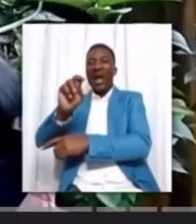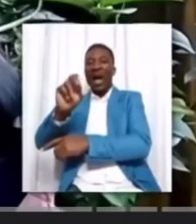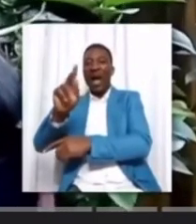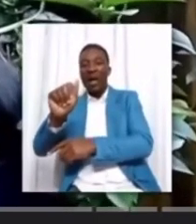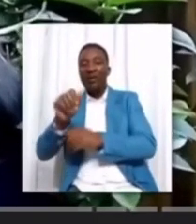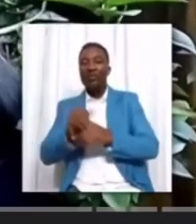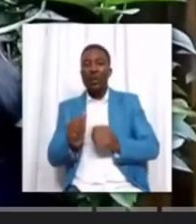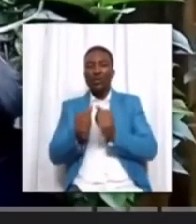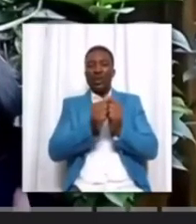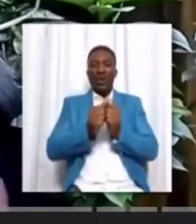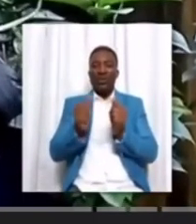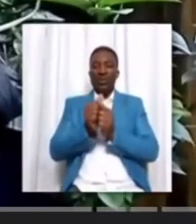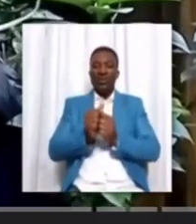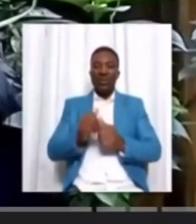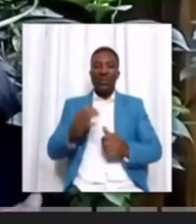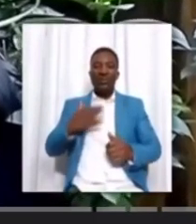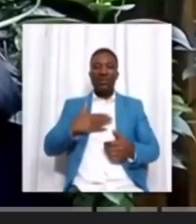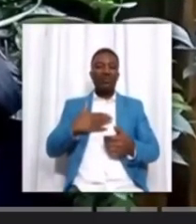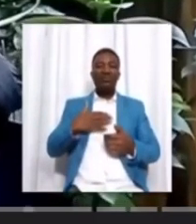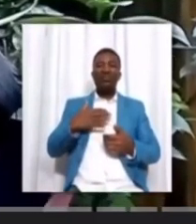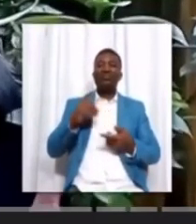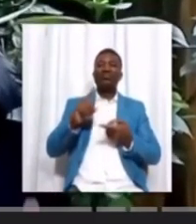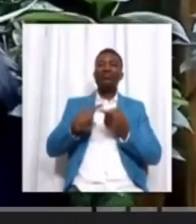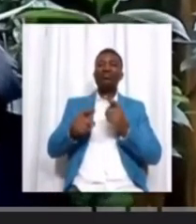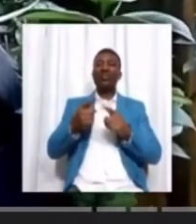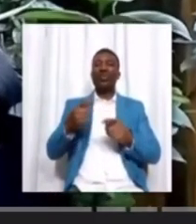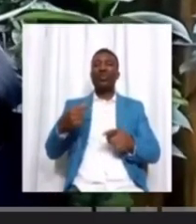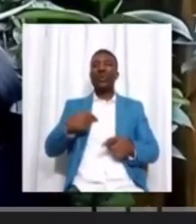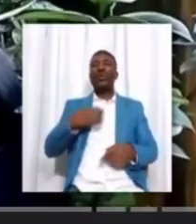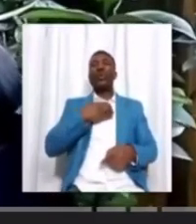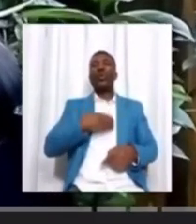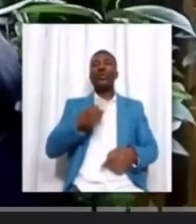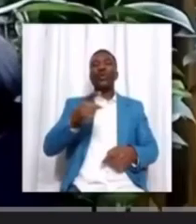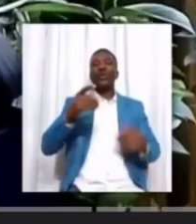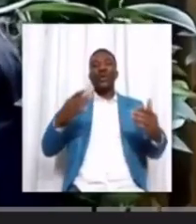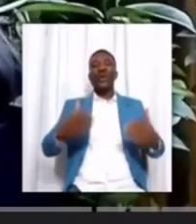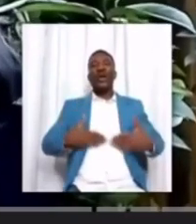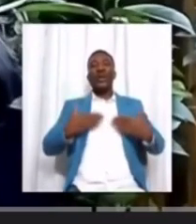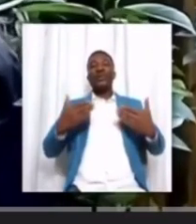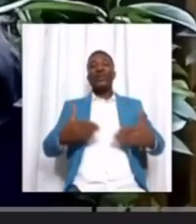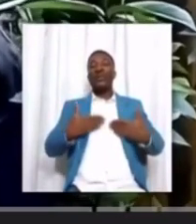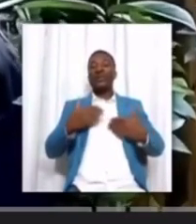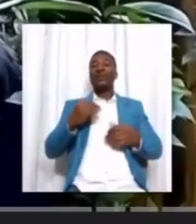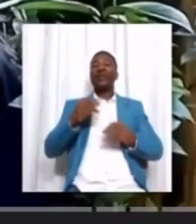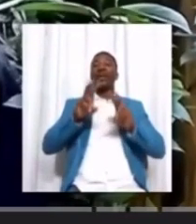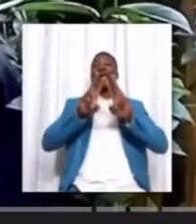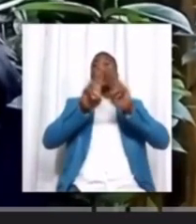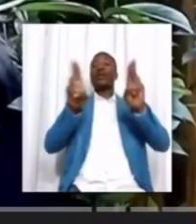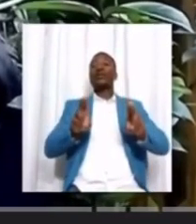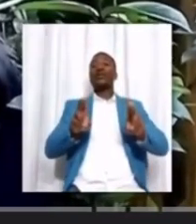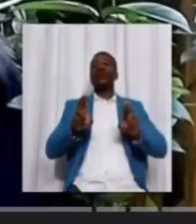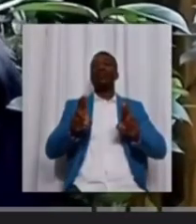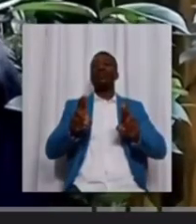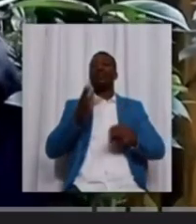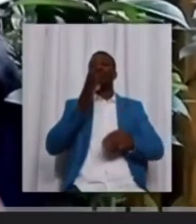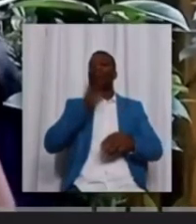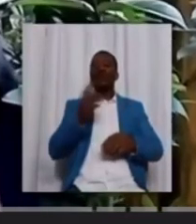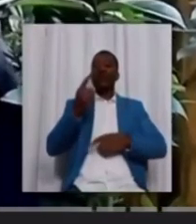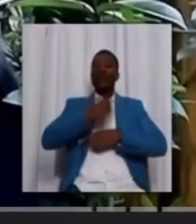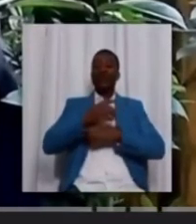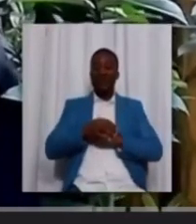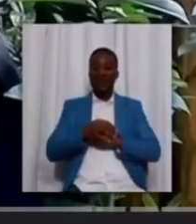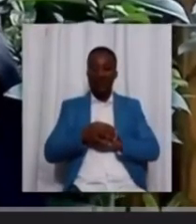Task Force members, we wish you all happy International Women's Day. Generation Equality Forum and Campaign is